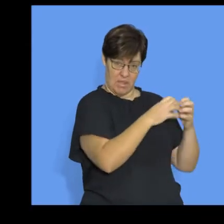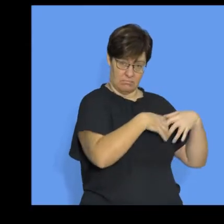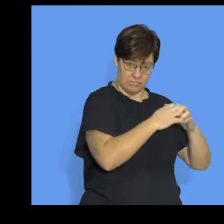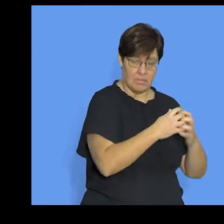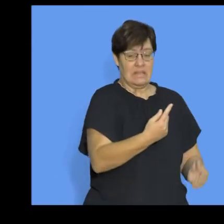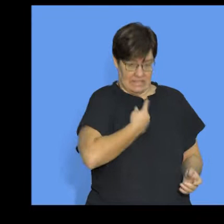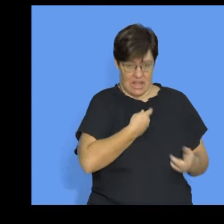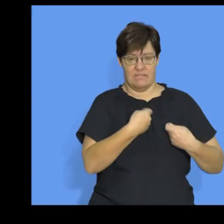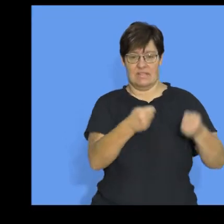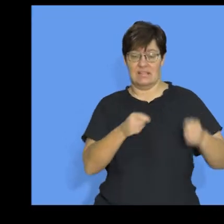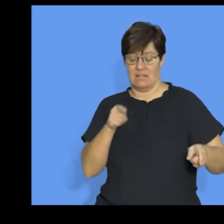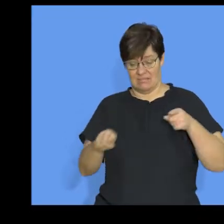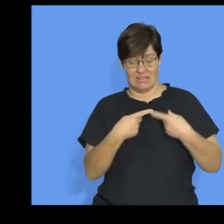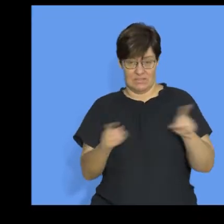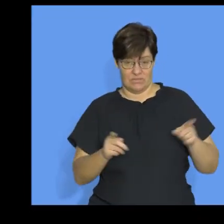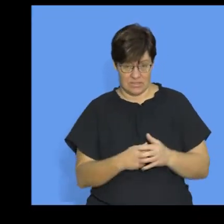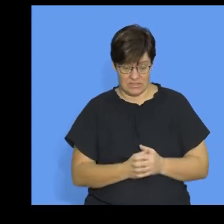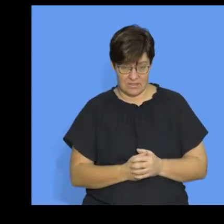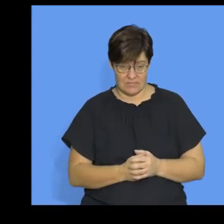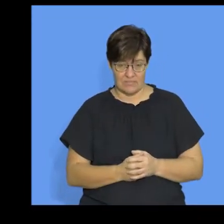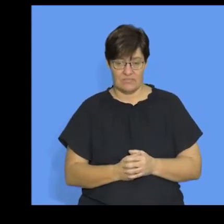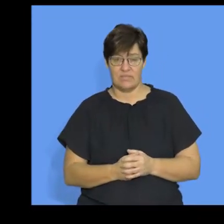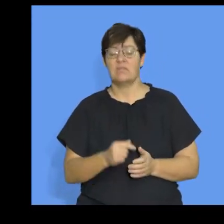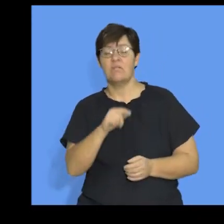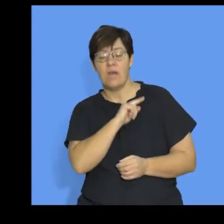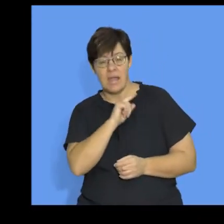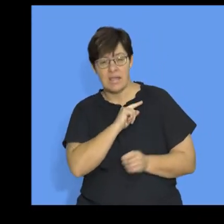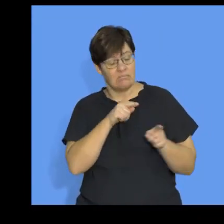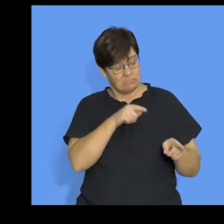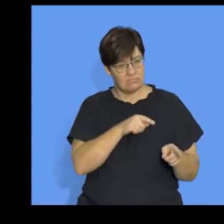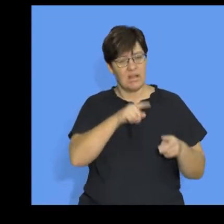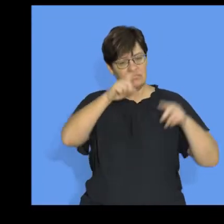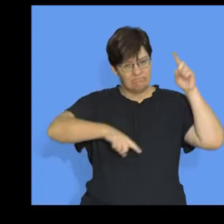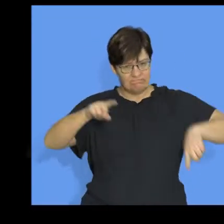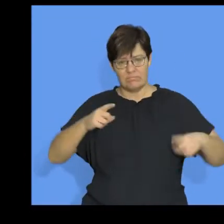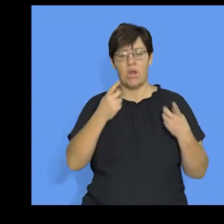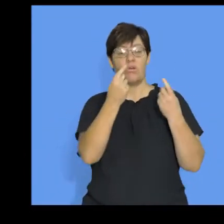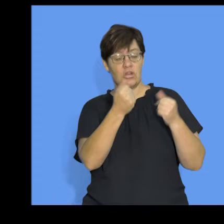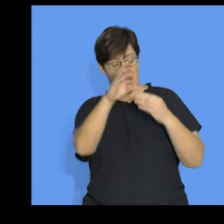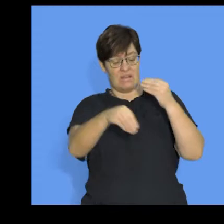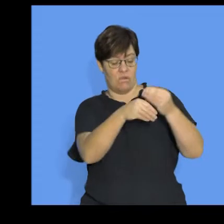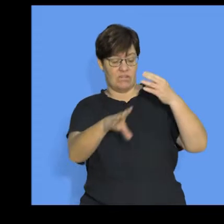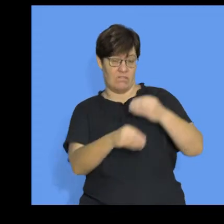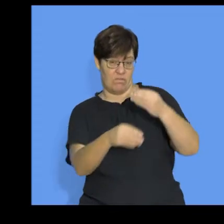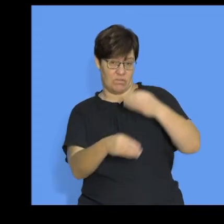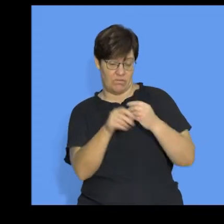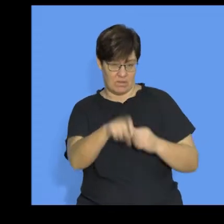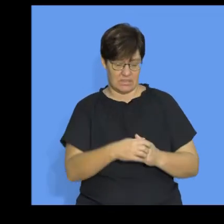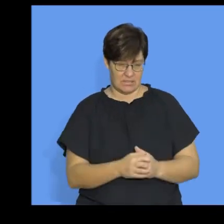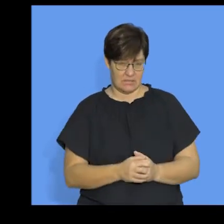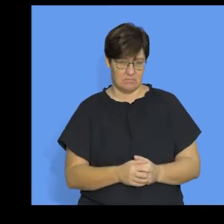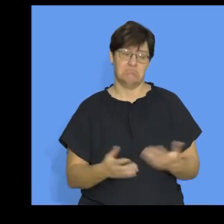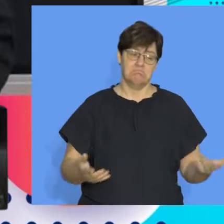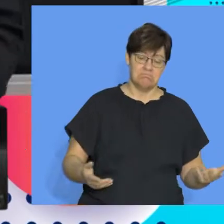Manufacturing enterprises are different to trading enterprises because there are different costs to consider. Think about it. If